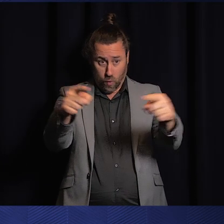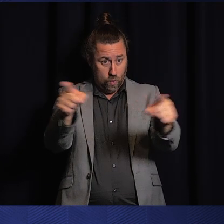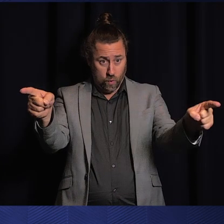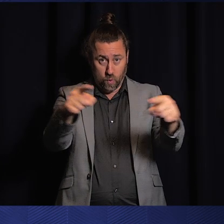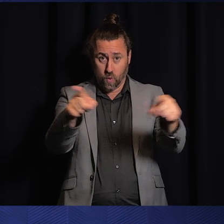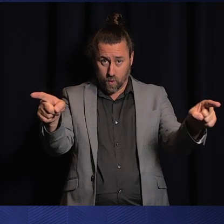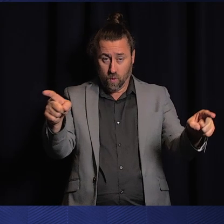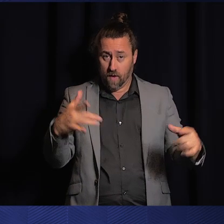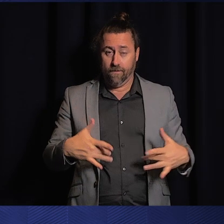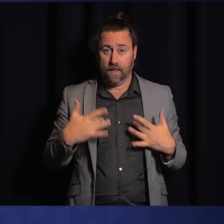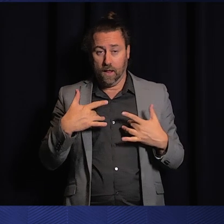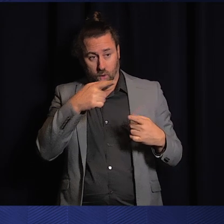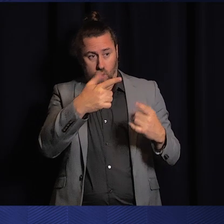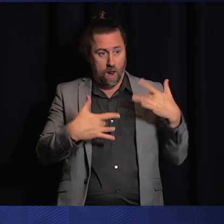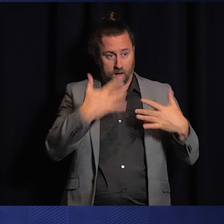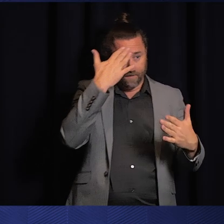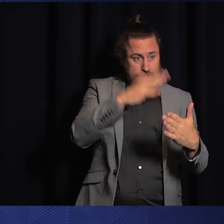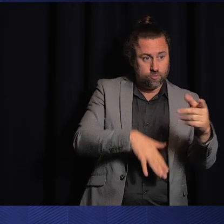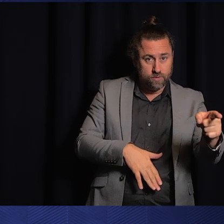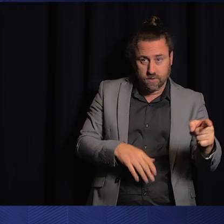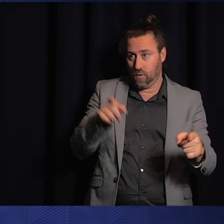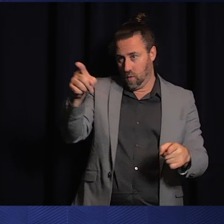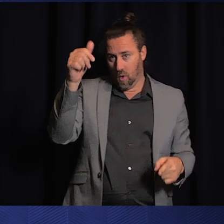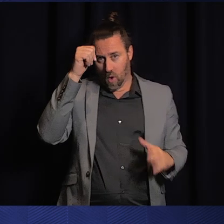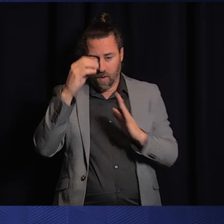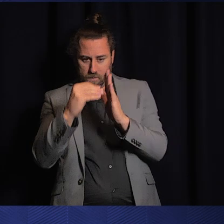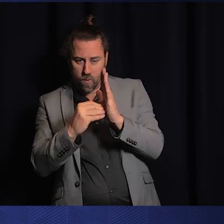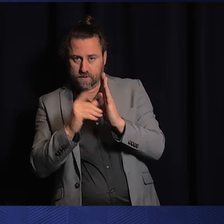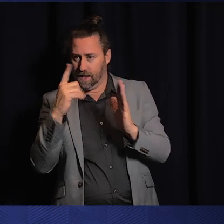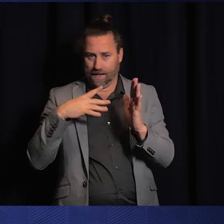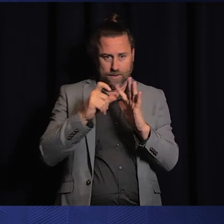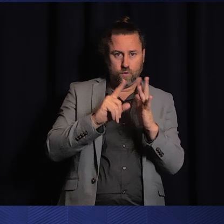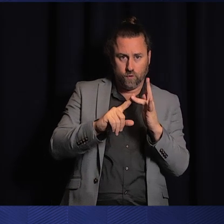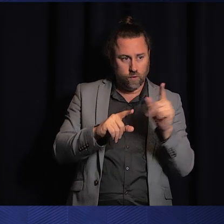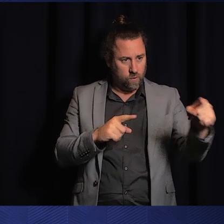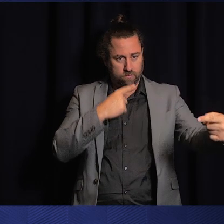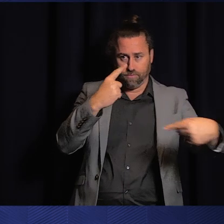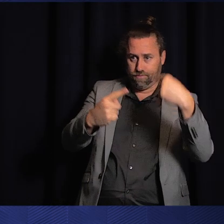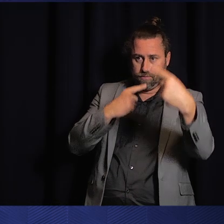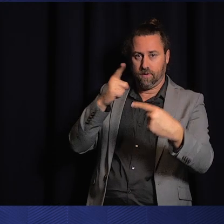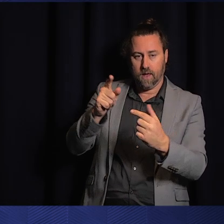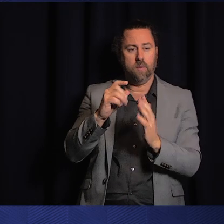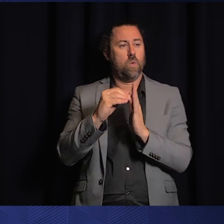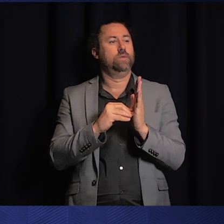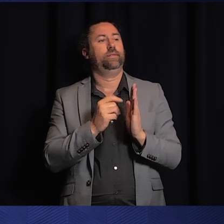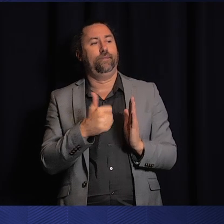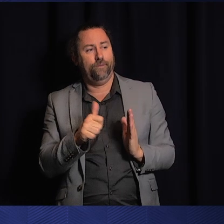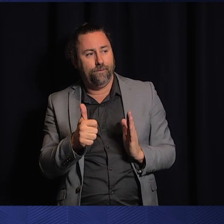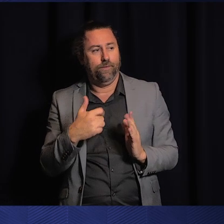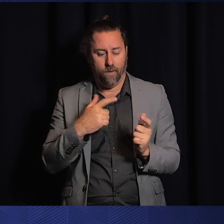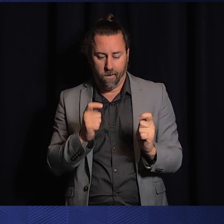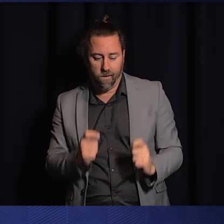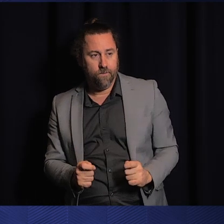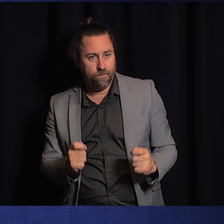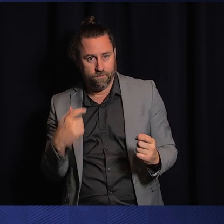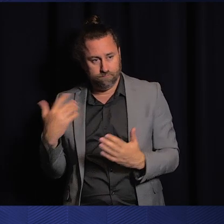are the challenges that you want to meet through displacement management activities? And policymakers came up